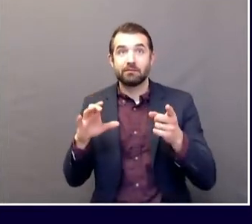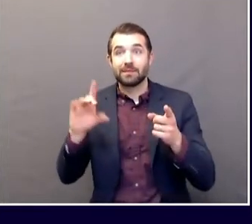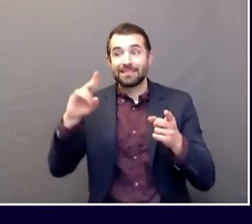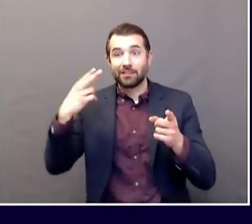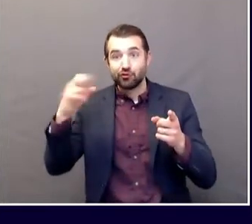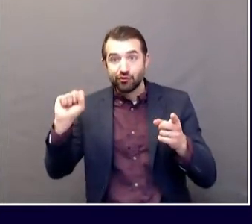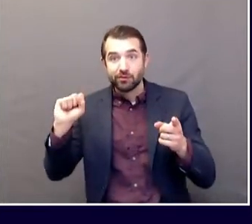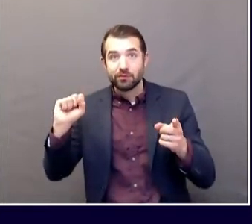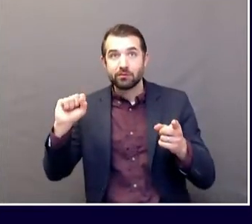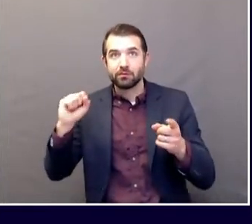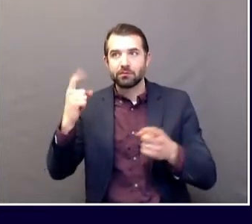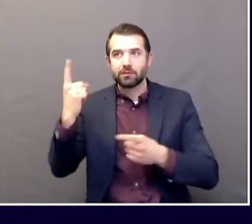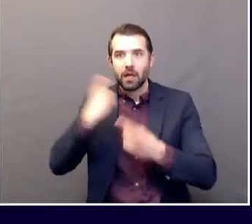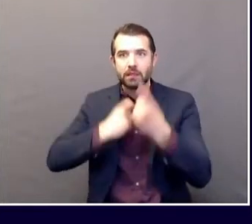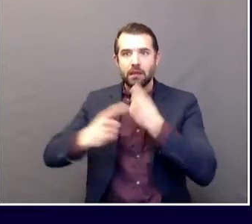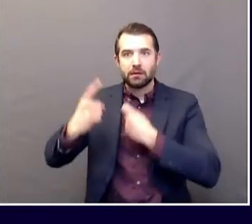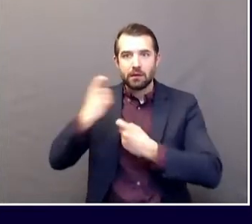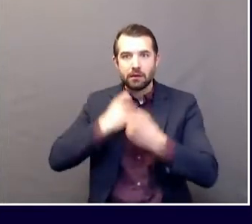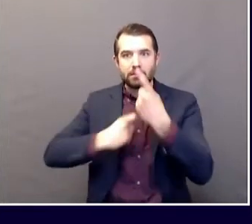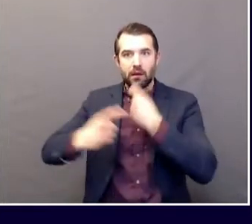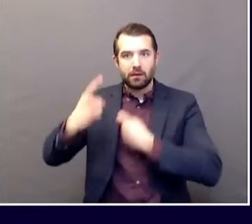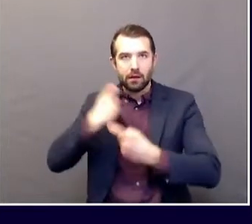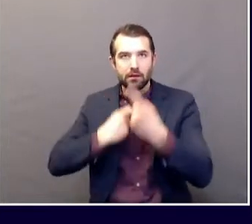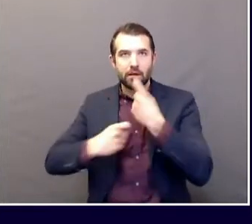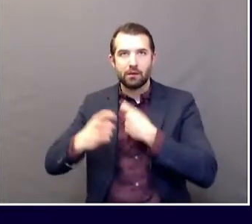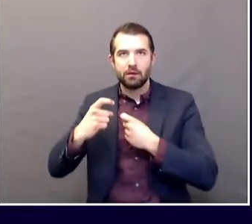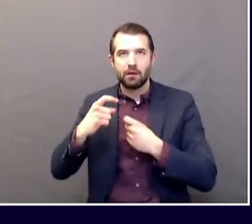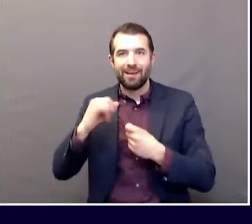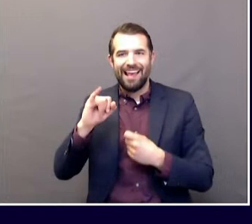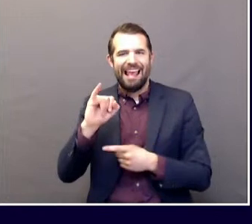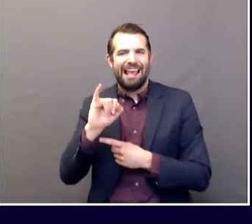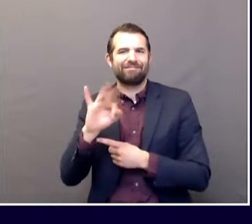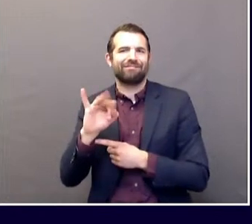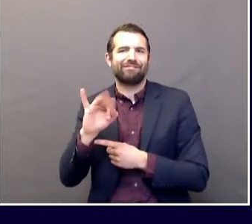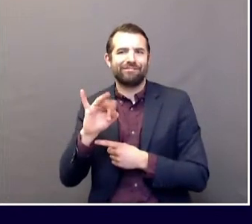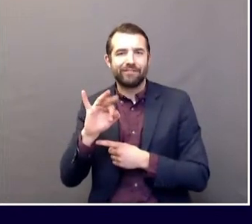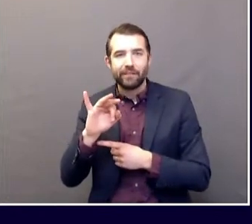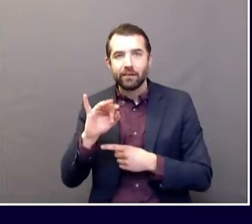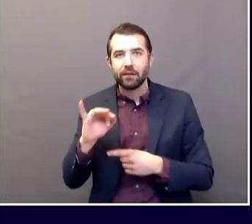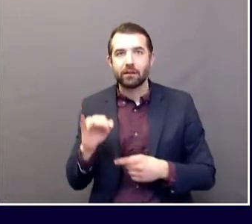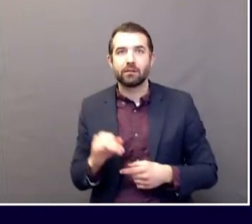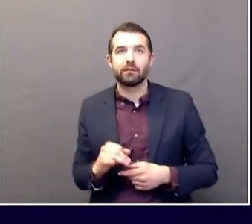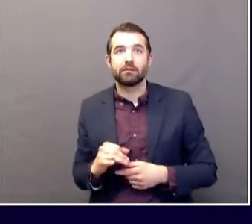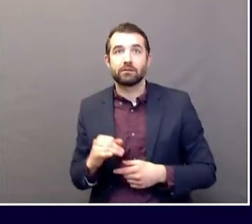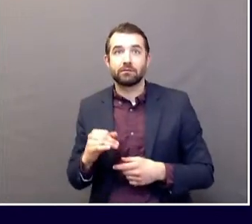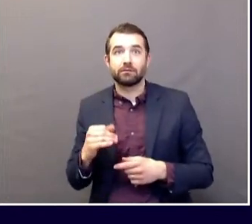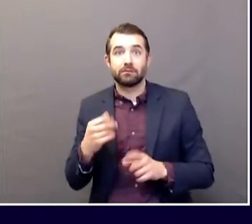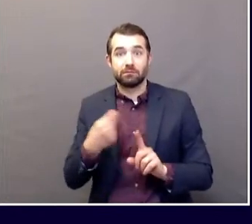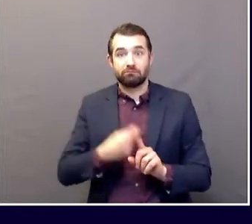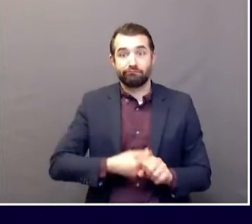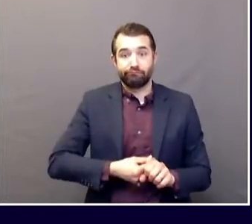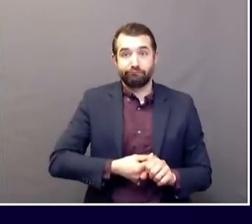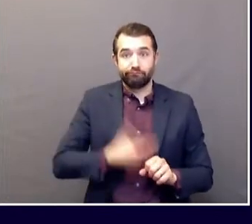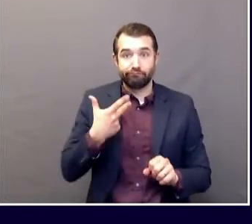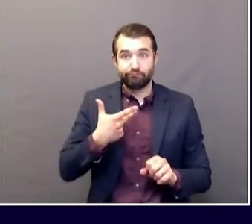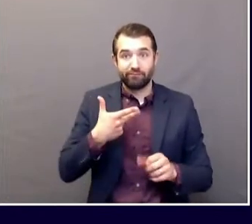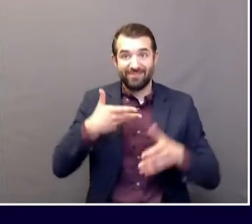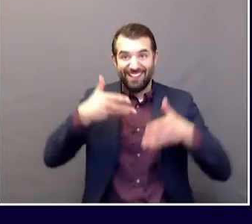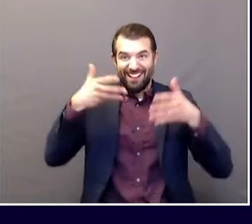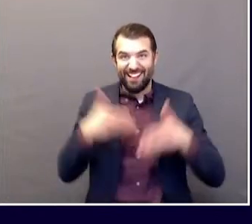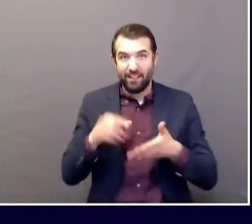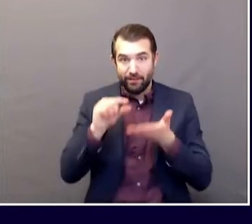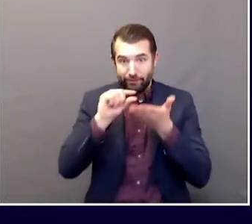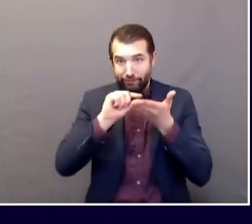what to do with a few of the doses that may be remaining in a vial at the end of the day. And we were receiving those from